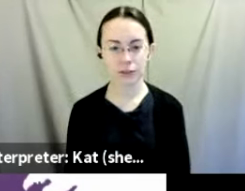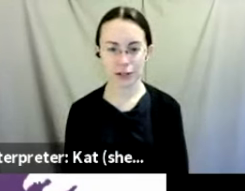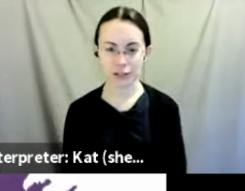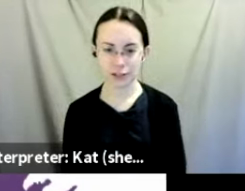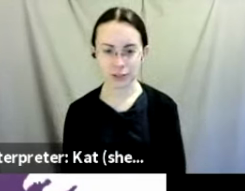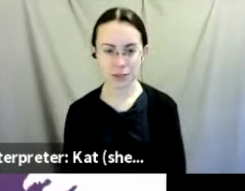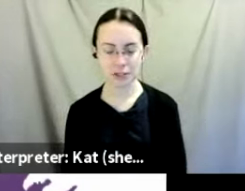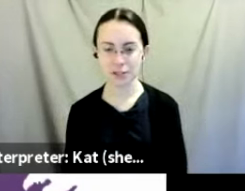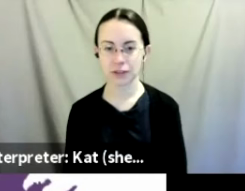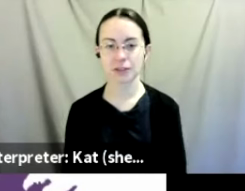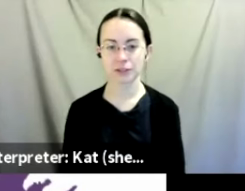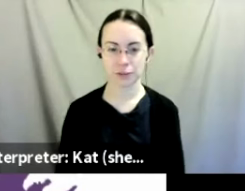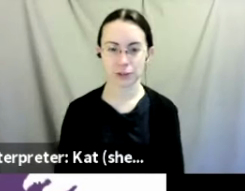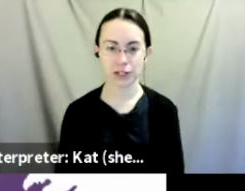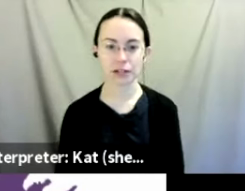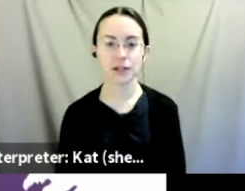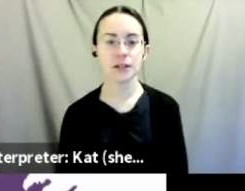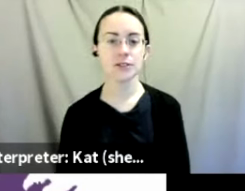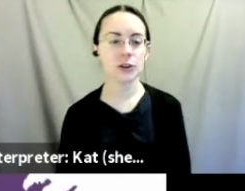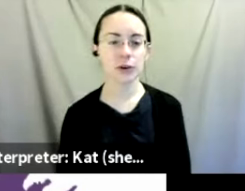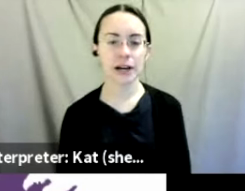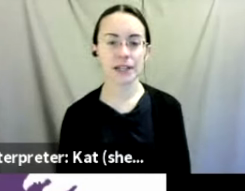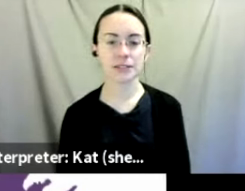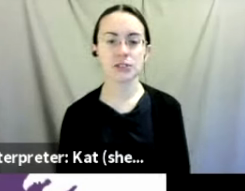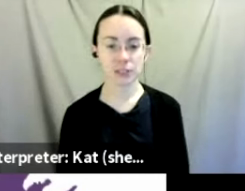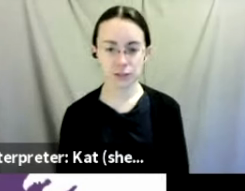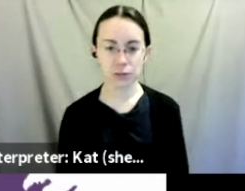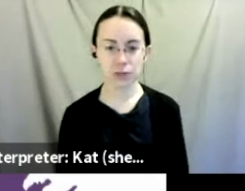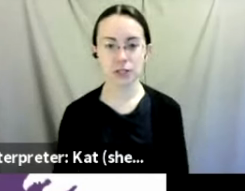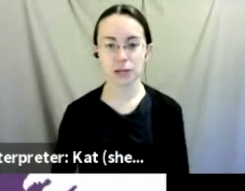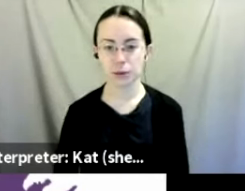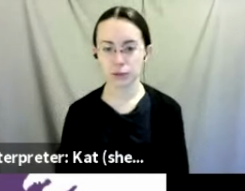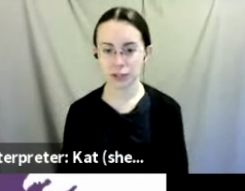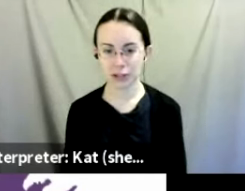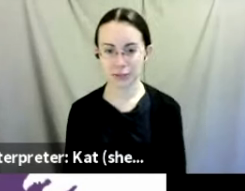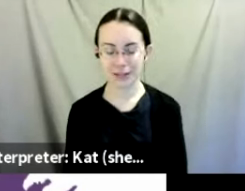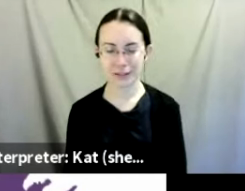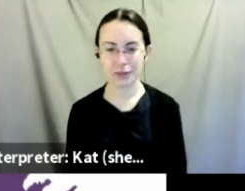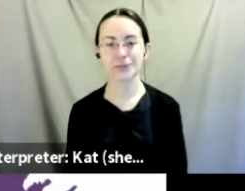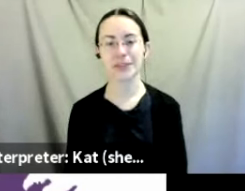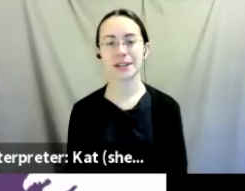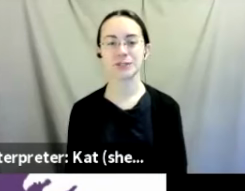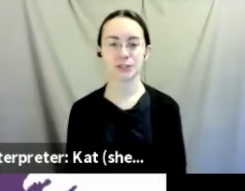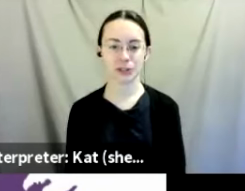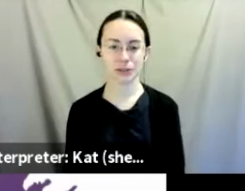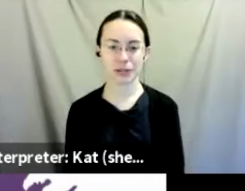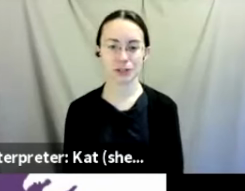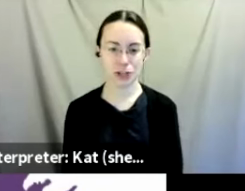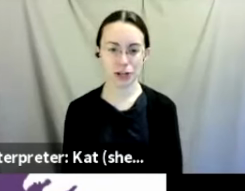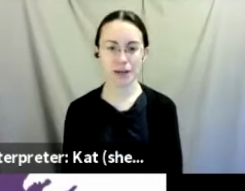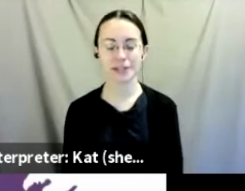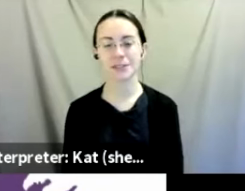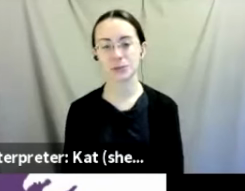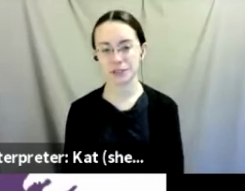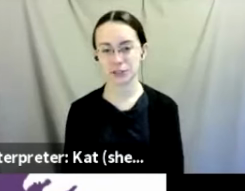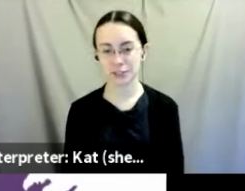all of the various deaf experiences within the deaf community. So I just completed my postdoc this past summer, and I've just started my new